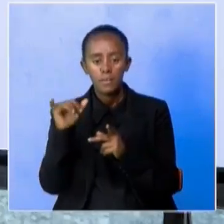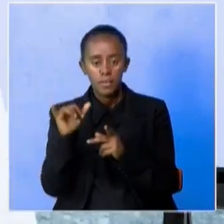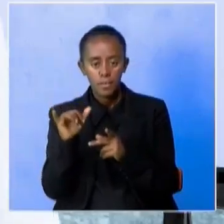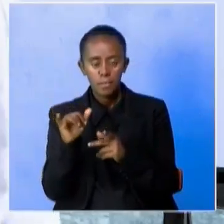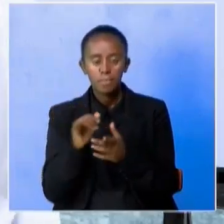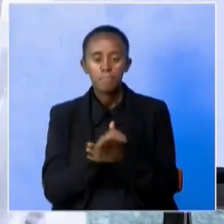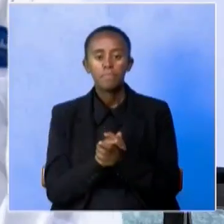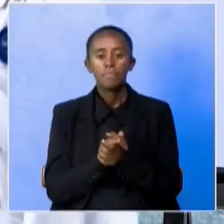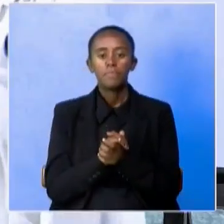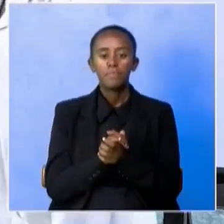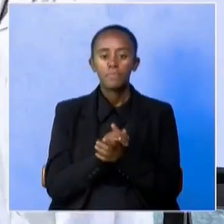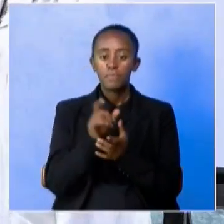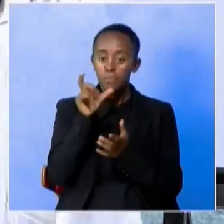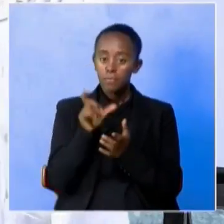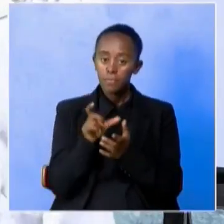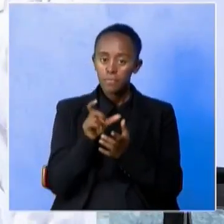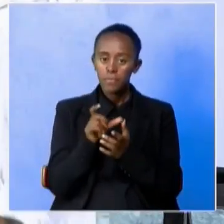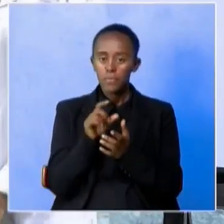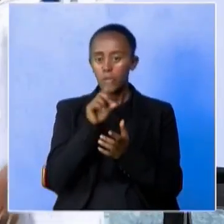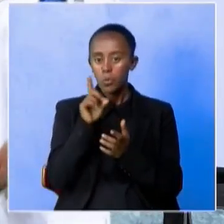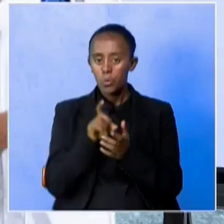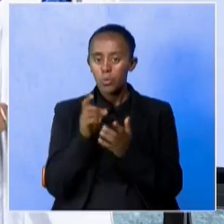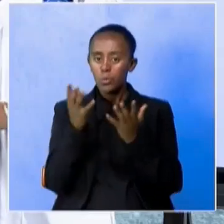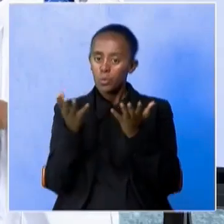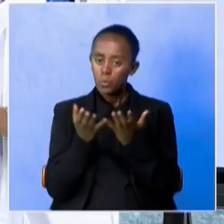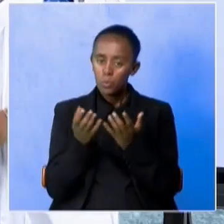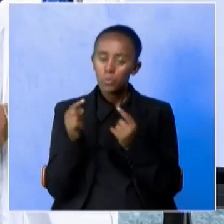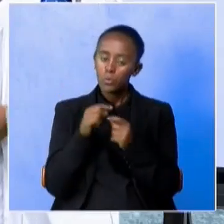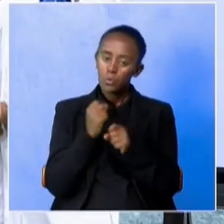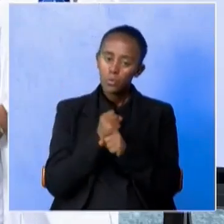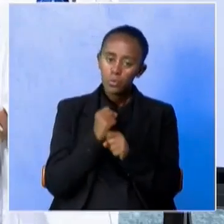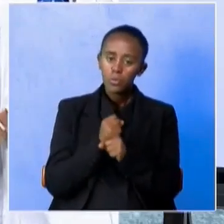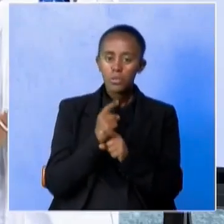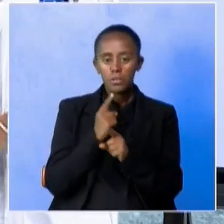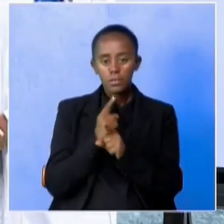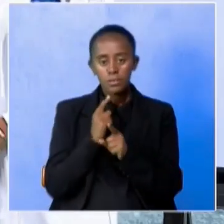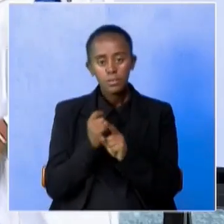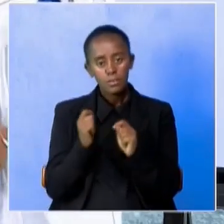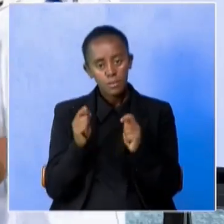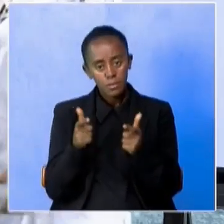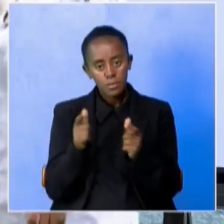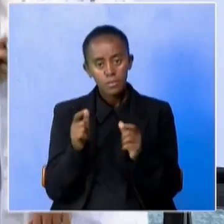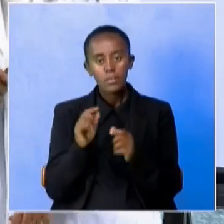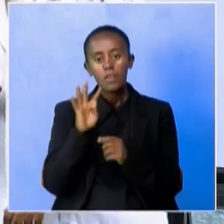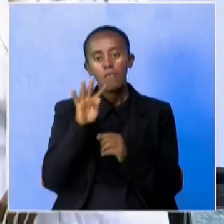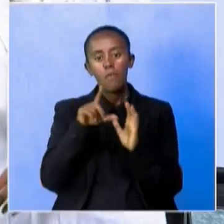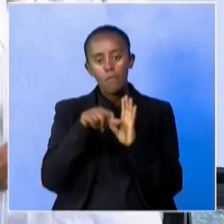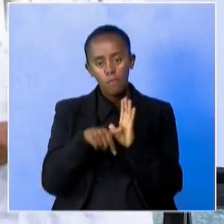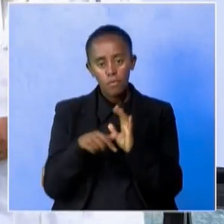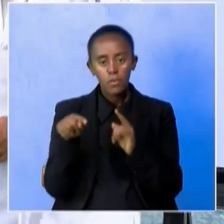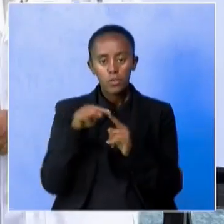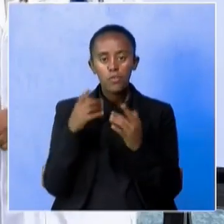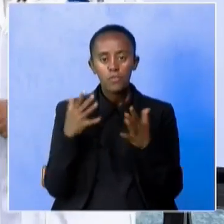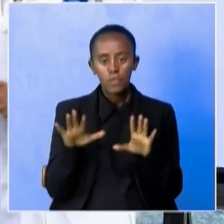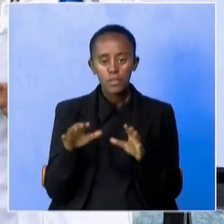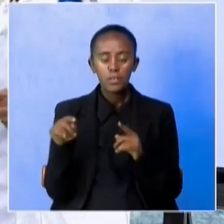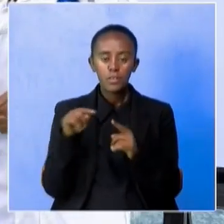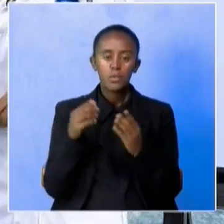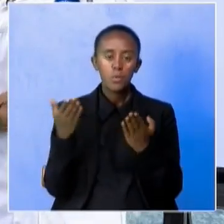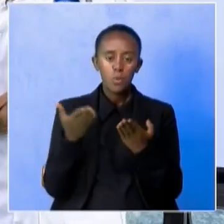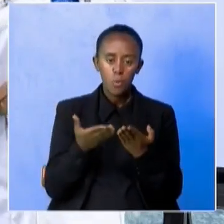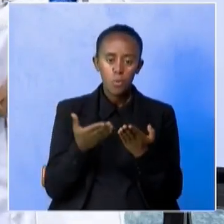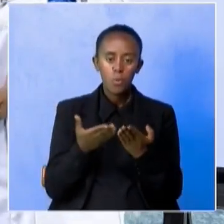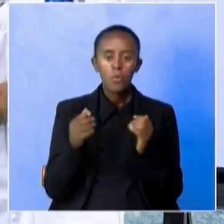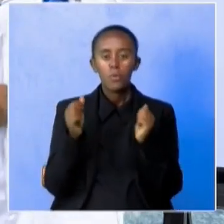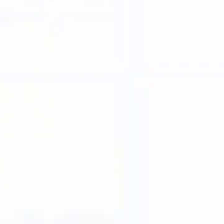Okay, so these are all the questions I want you to do quickly. I will give you 4 minutes to finish, and then we'll come back and